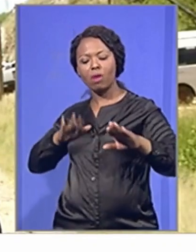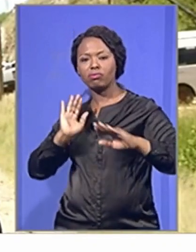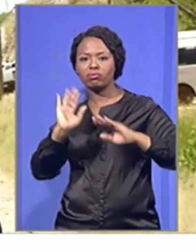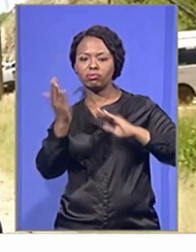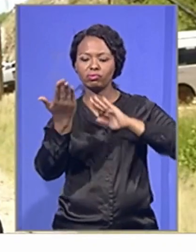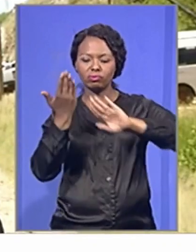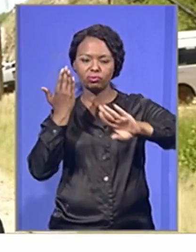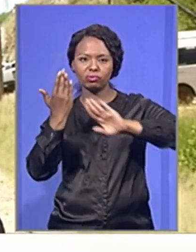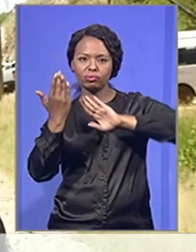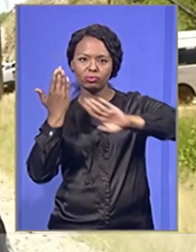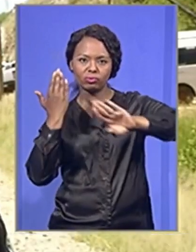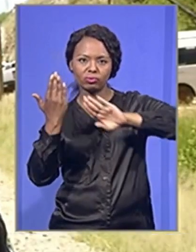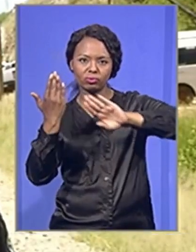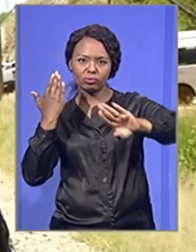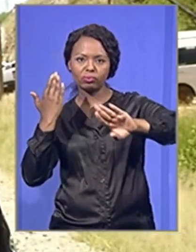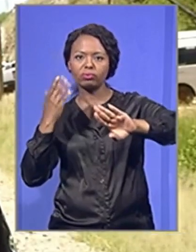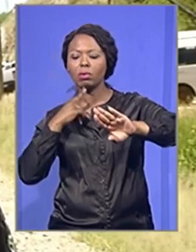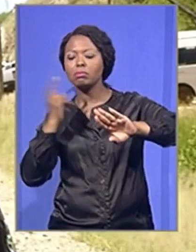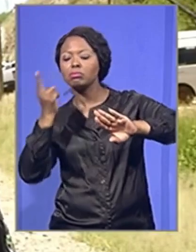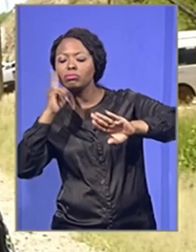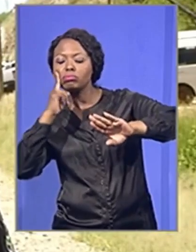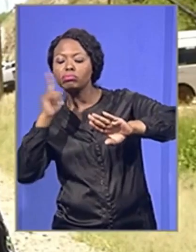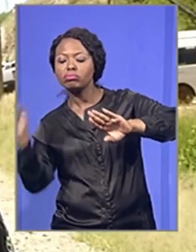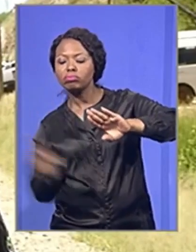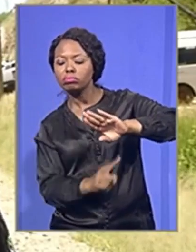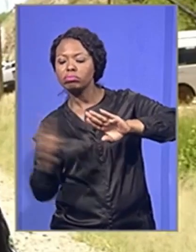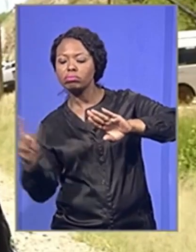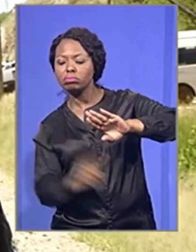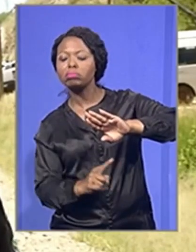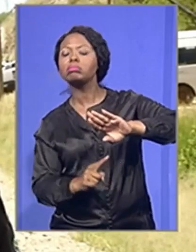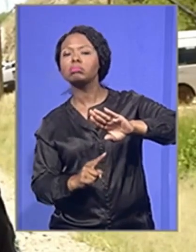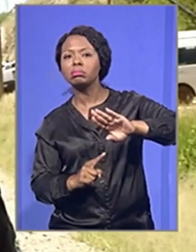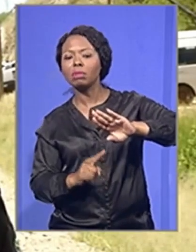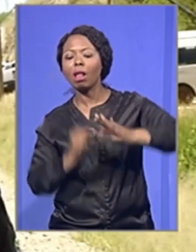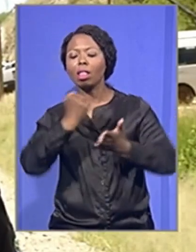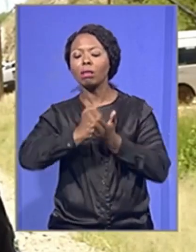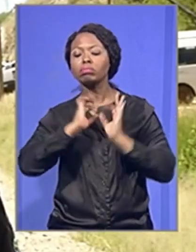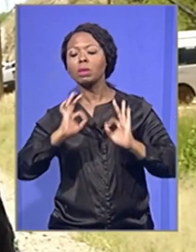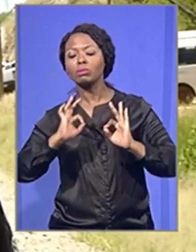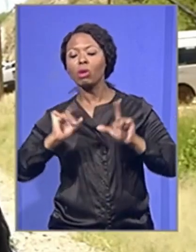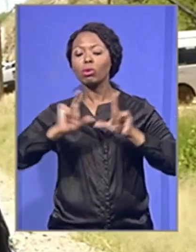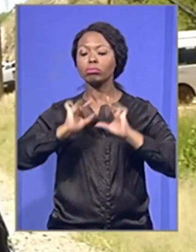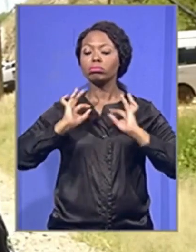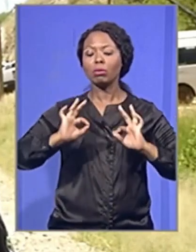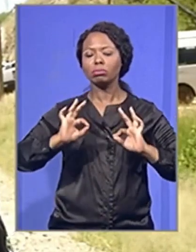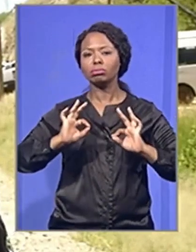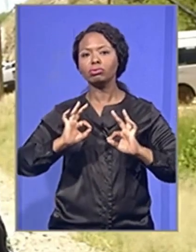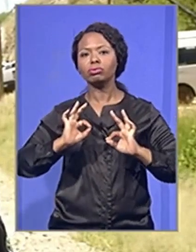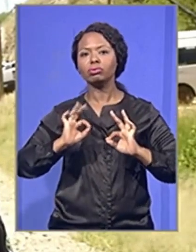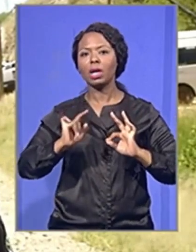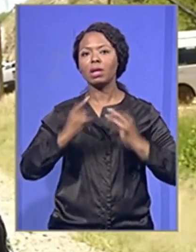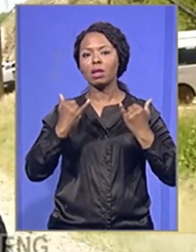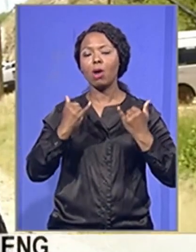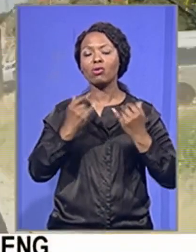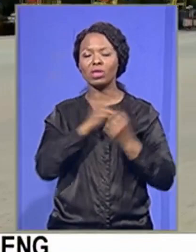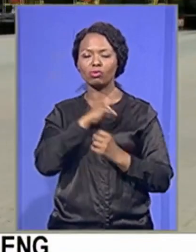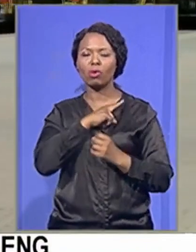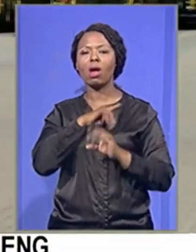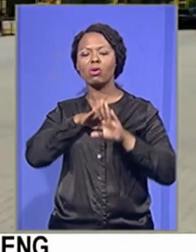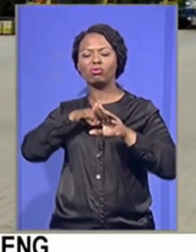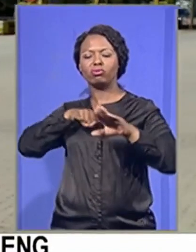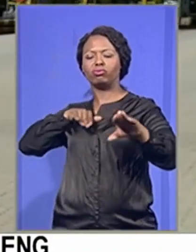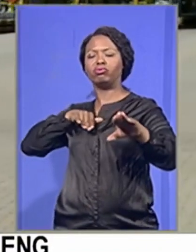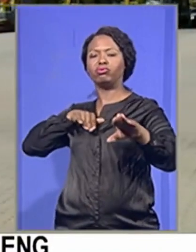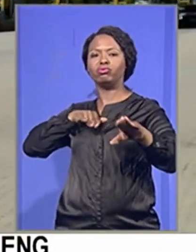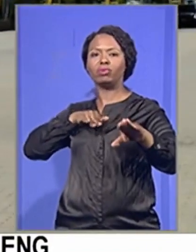we have all the law enforcement on the road. So currently we are experiencing high volume of traffic.